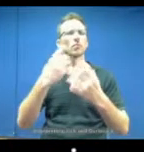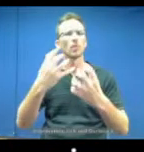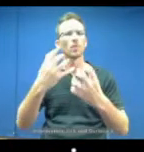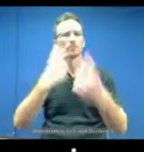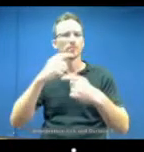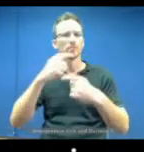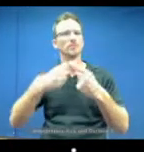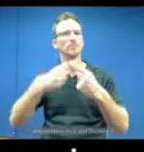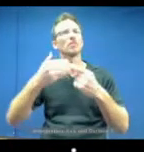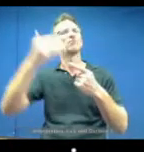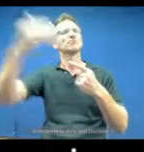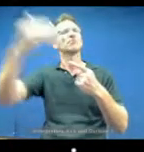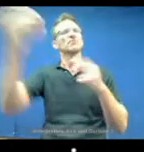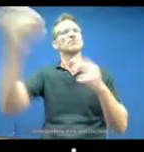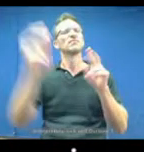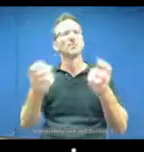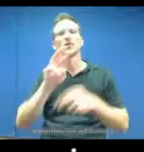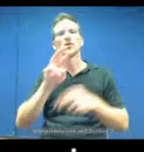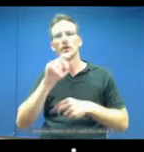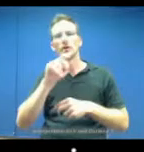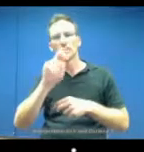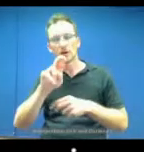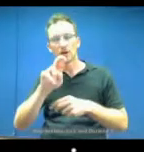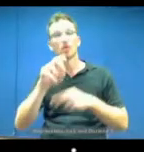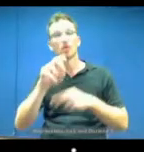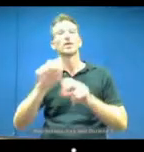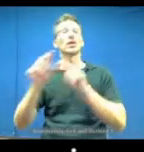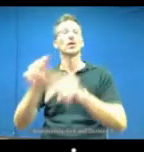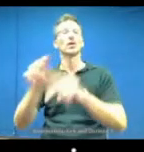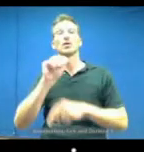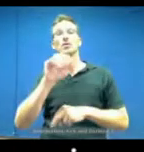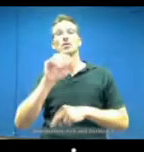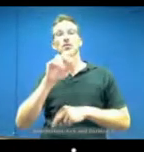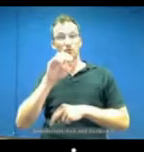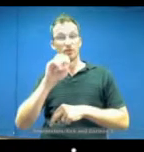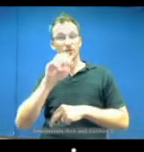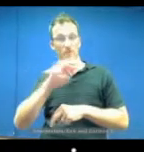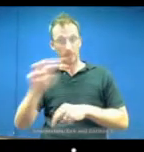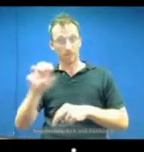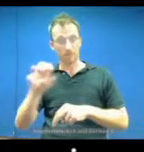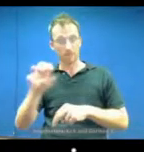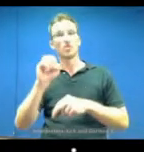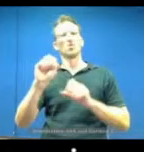may contact me at my email address that I just sent you or just told you about.